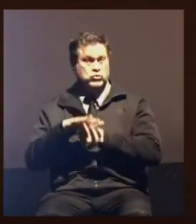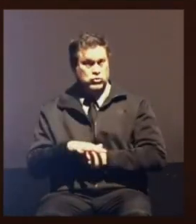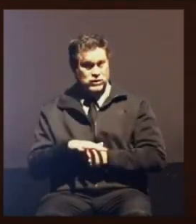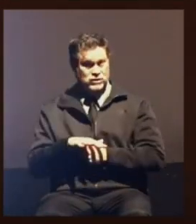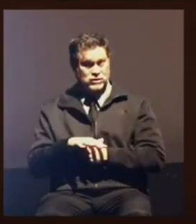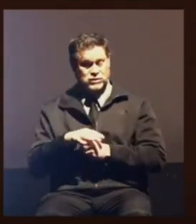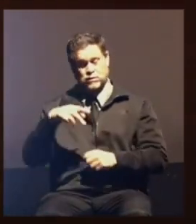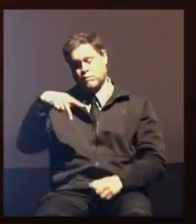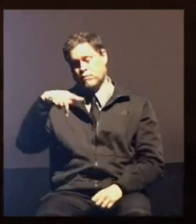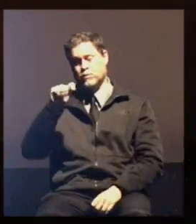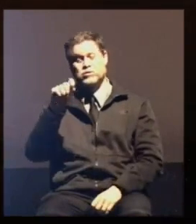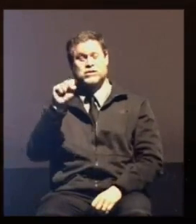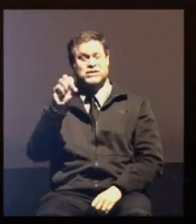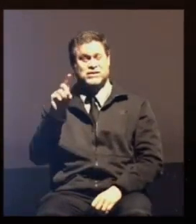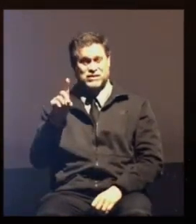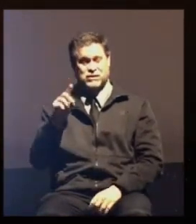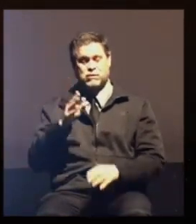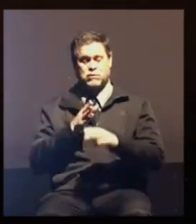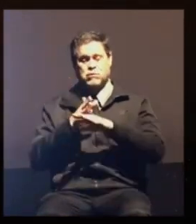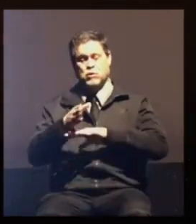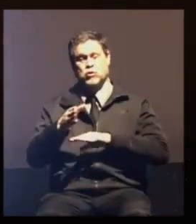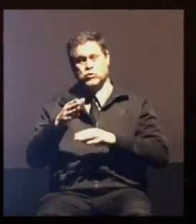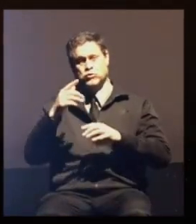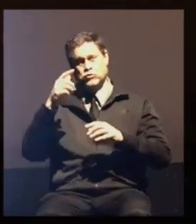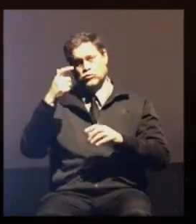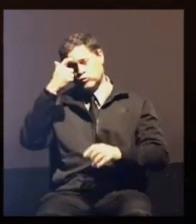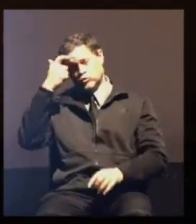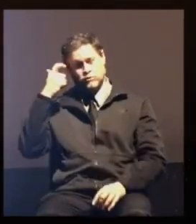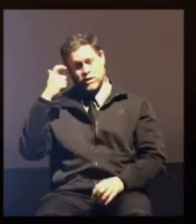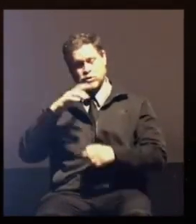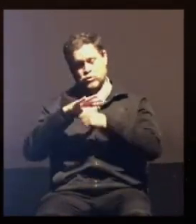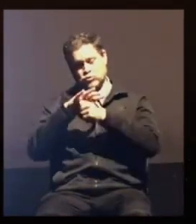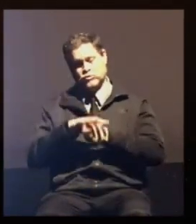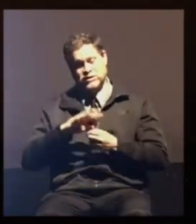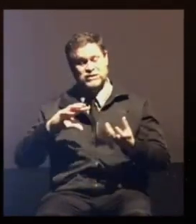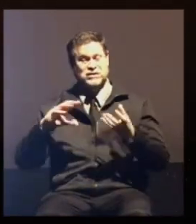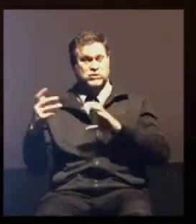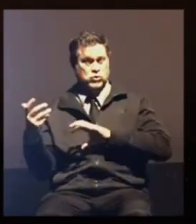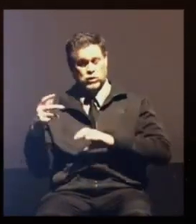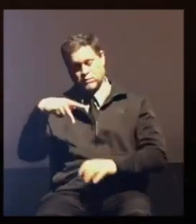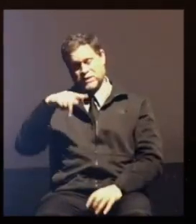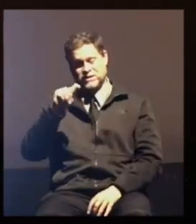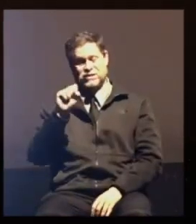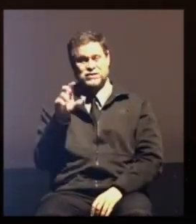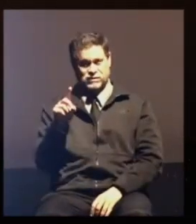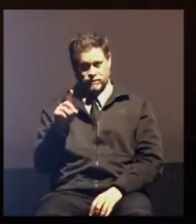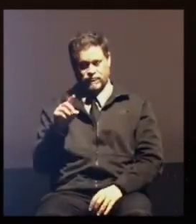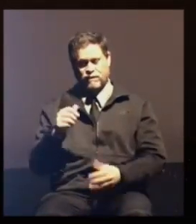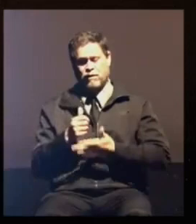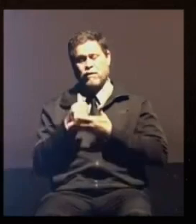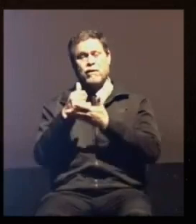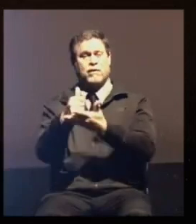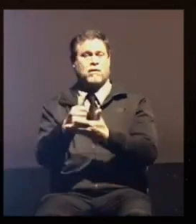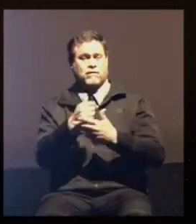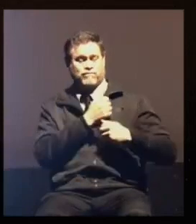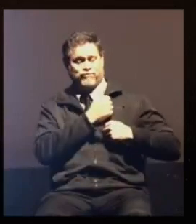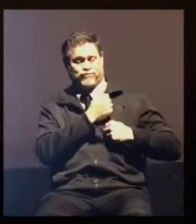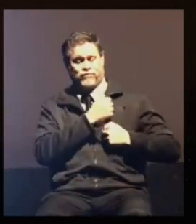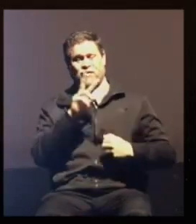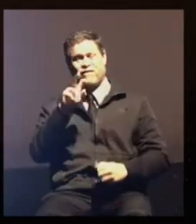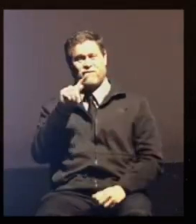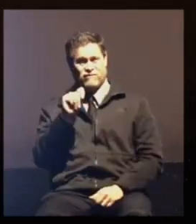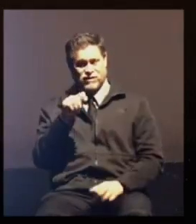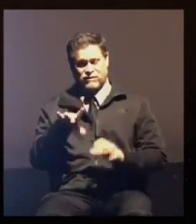particularly post-traumatic stress disorder. And I spend most of my time trying to help veterans find ways to make their